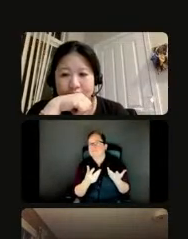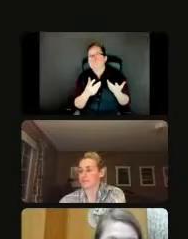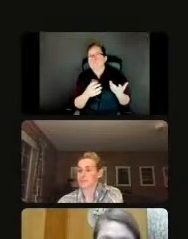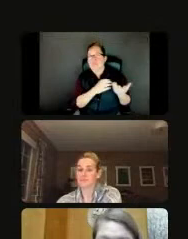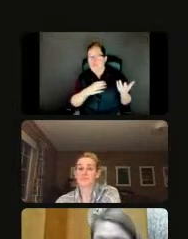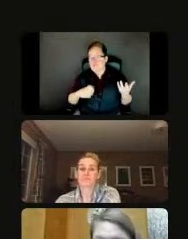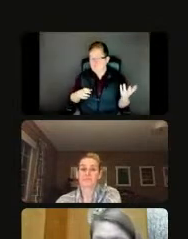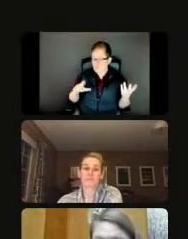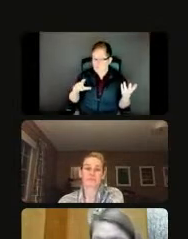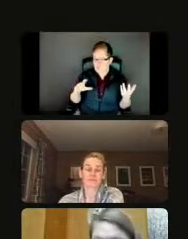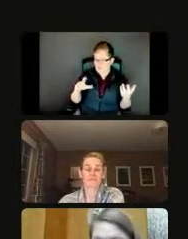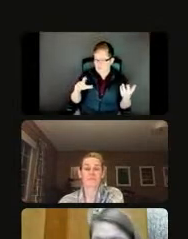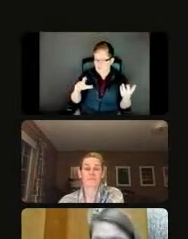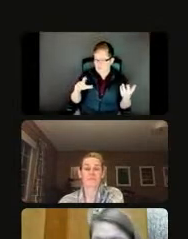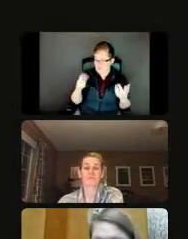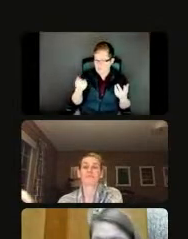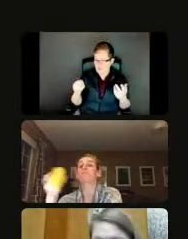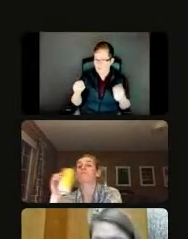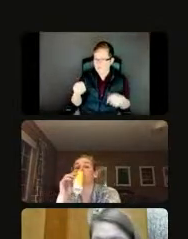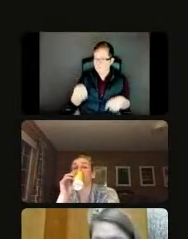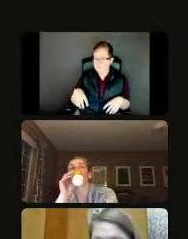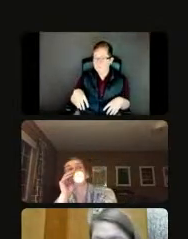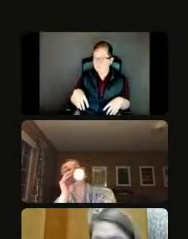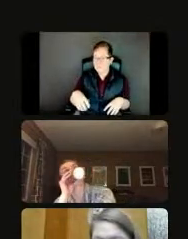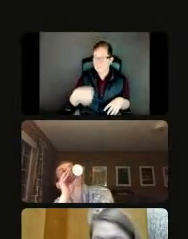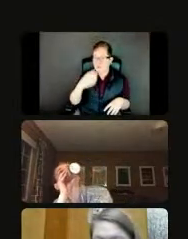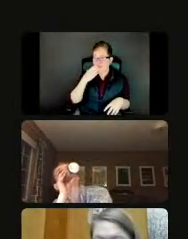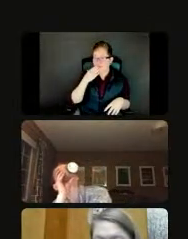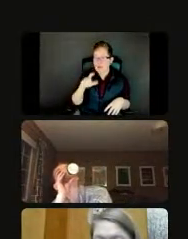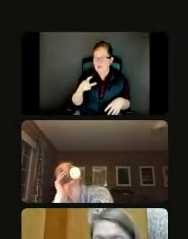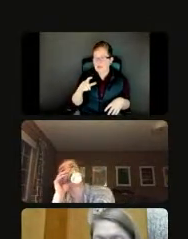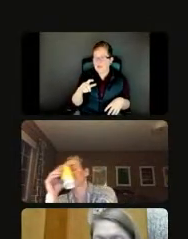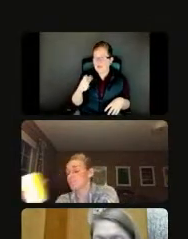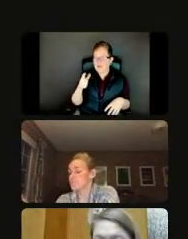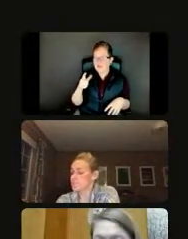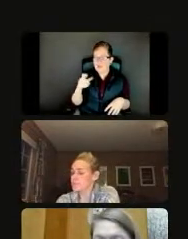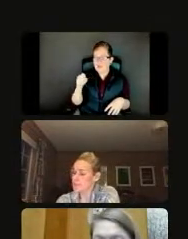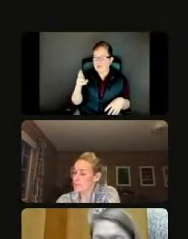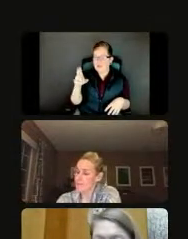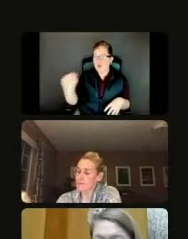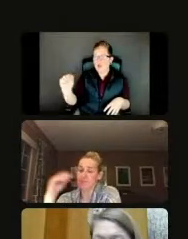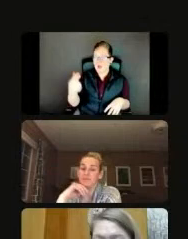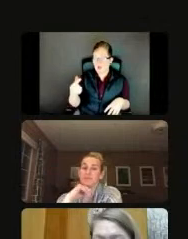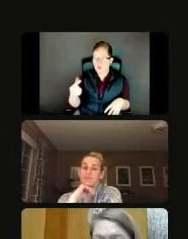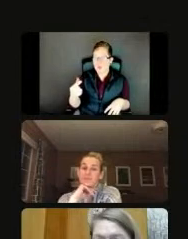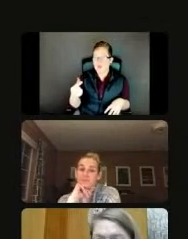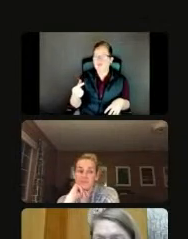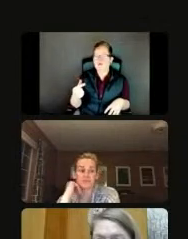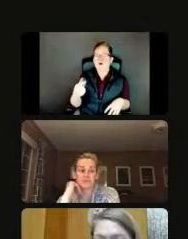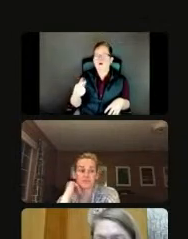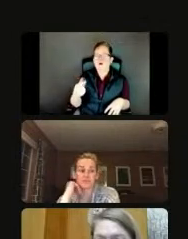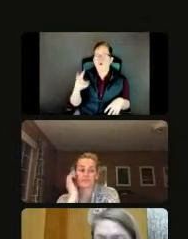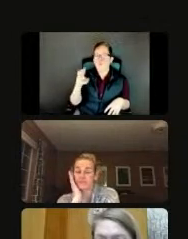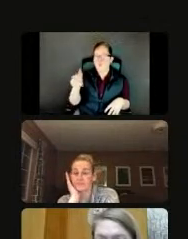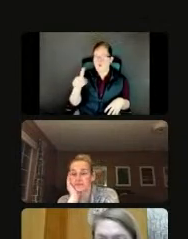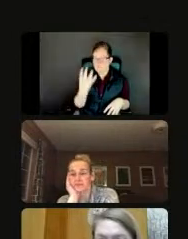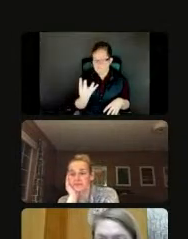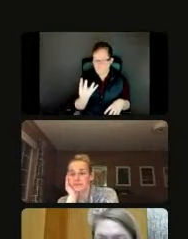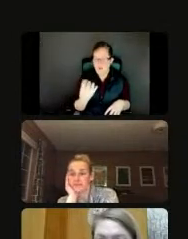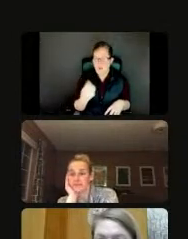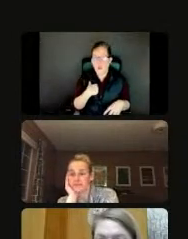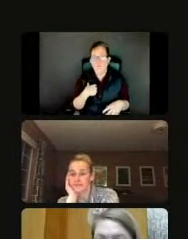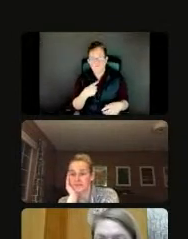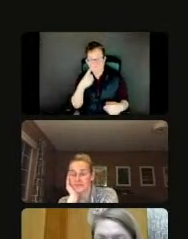Leung. Thank you, Mr. Mayor. Again, this is Jackie Leung, City Councilor for Ward 4. I want to echo Councillor